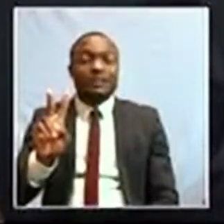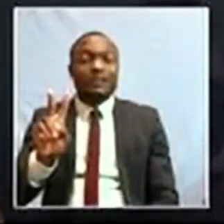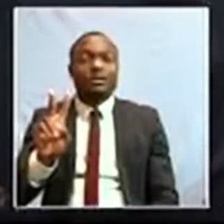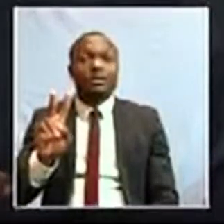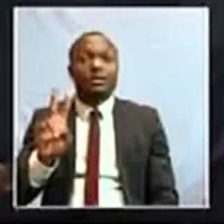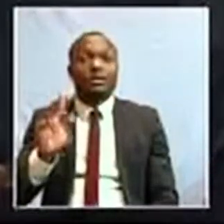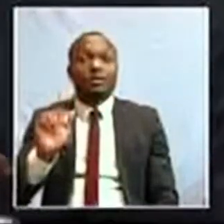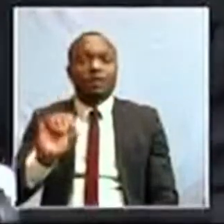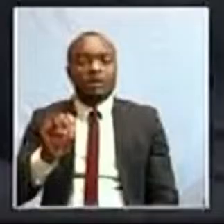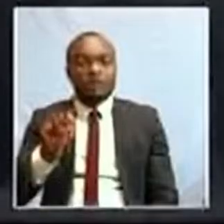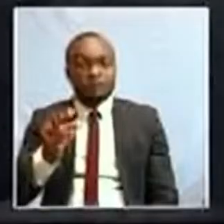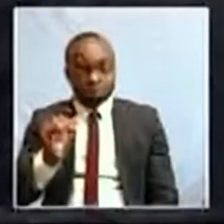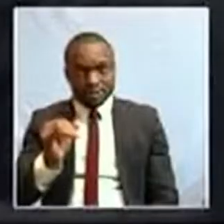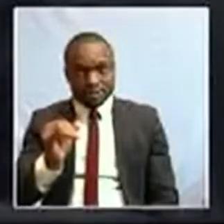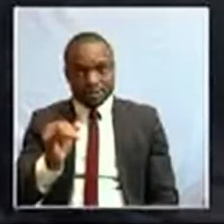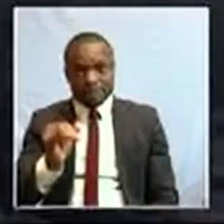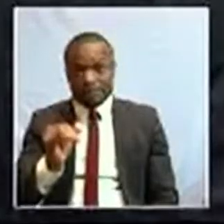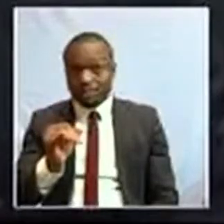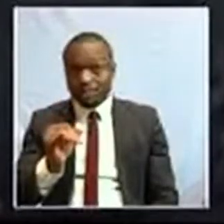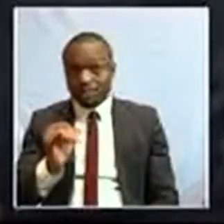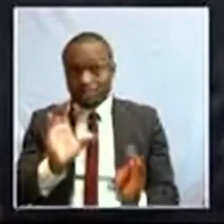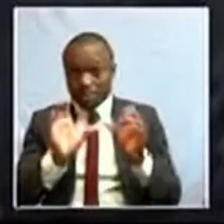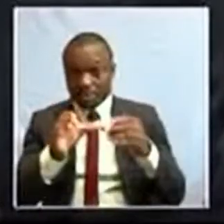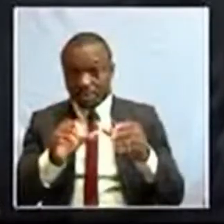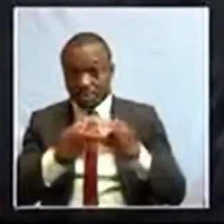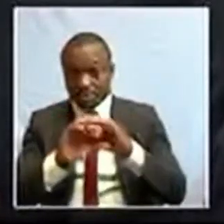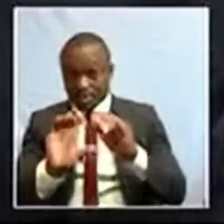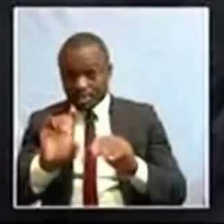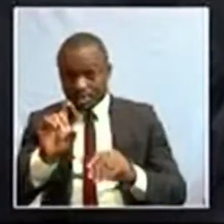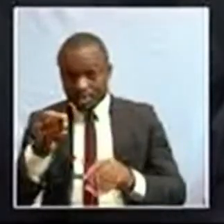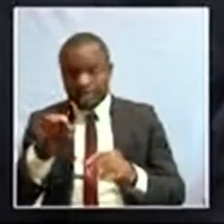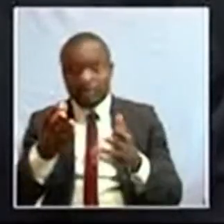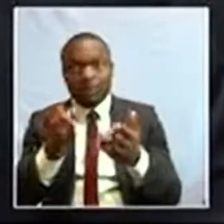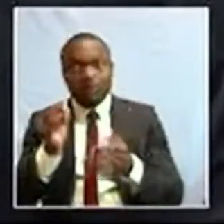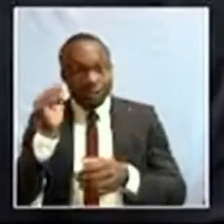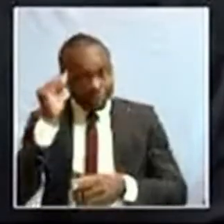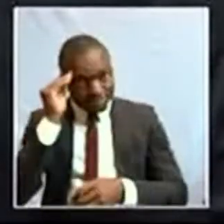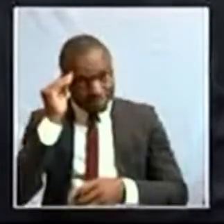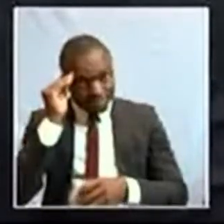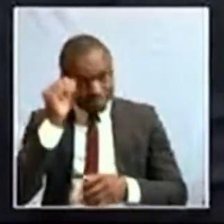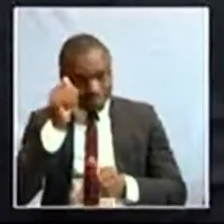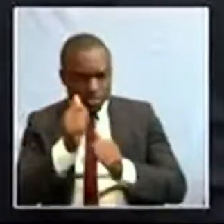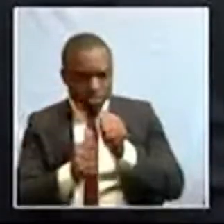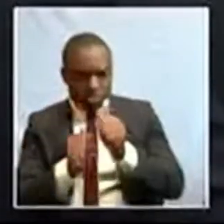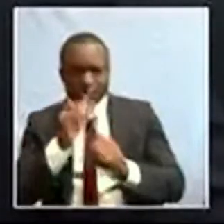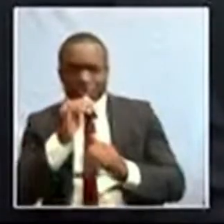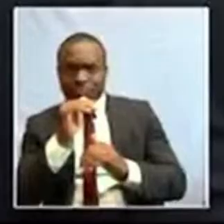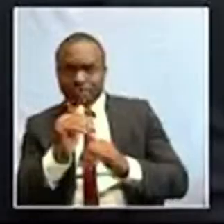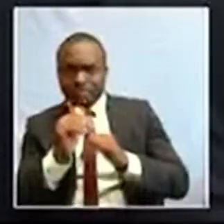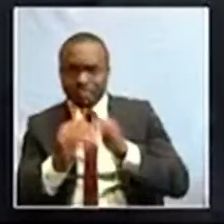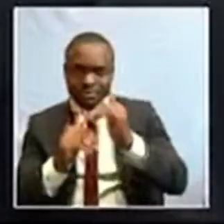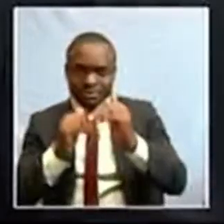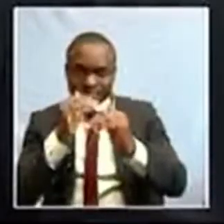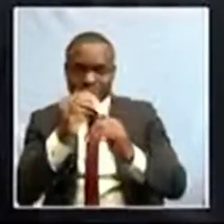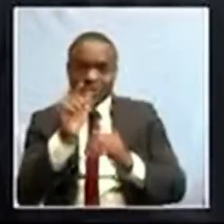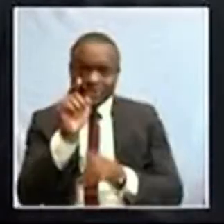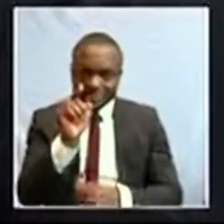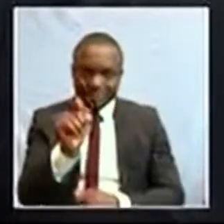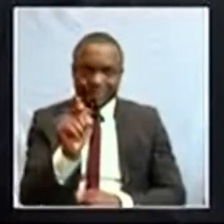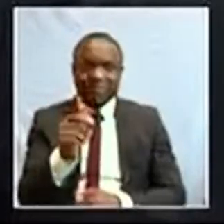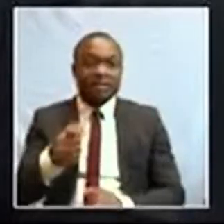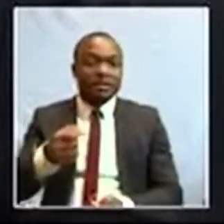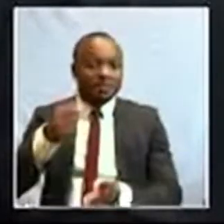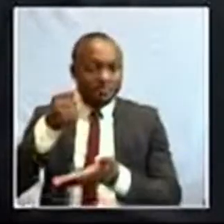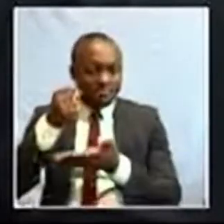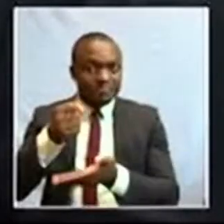under CDF. I would like to learn, Chair, under which procedure have you